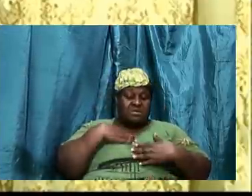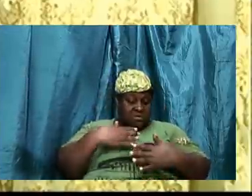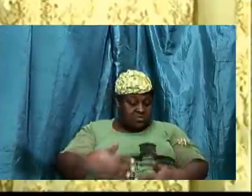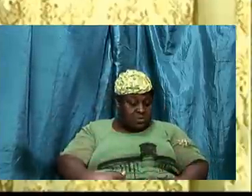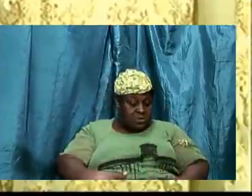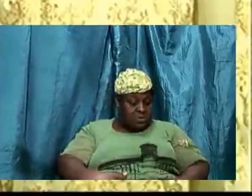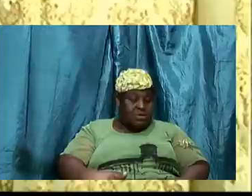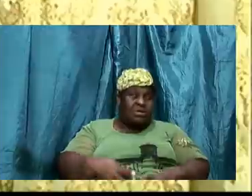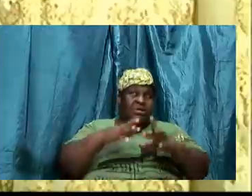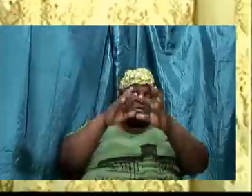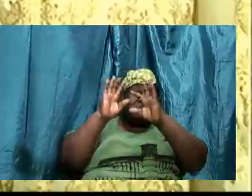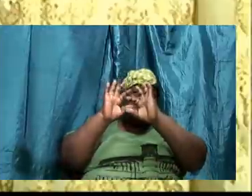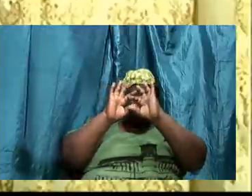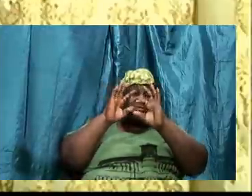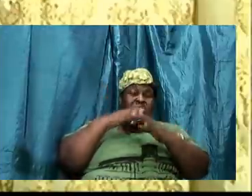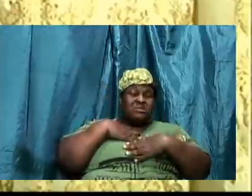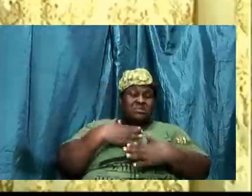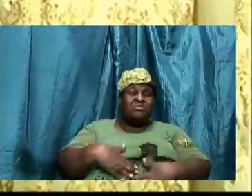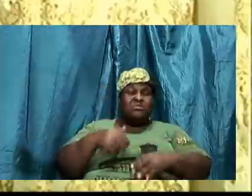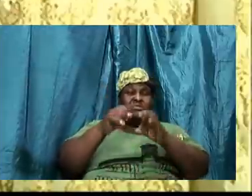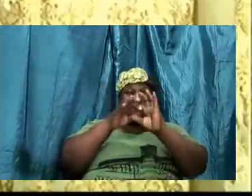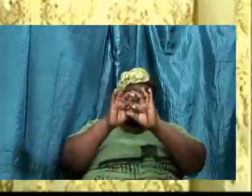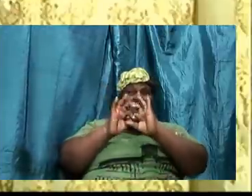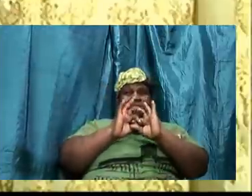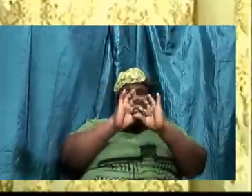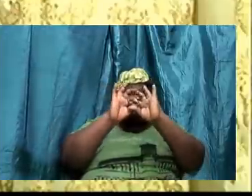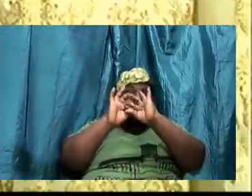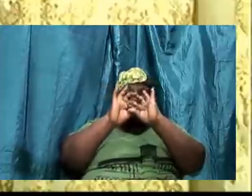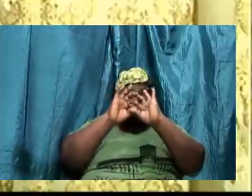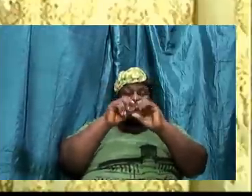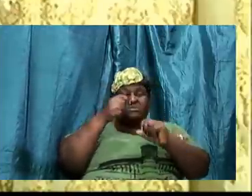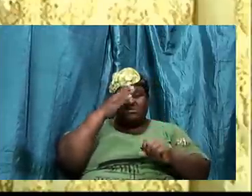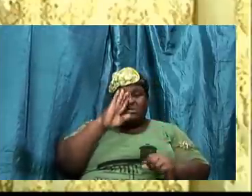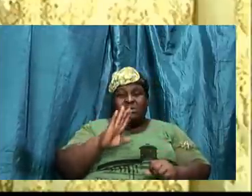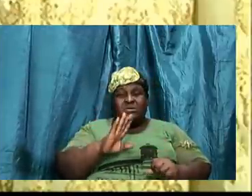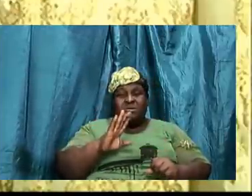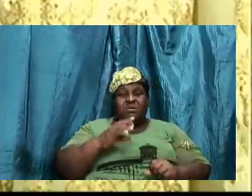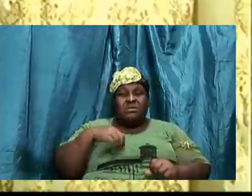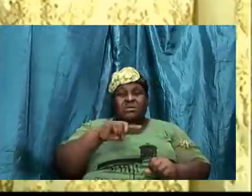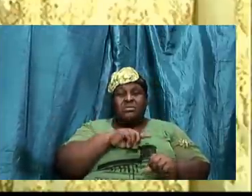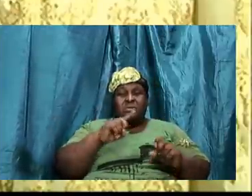to be careful as how we treat the temple of the Lord.